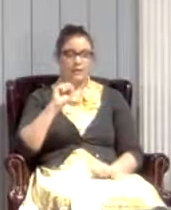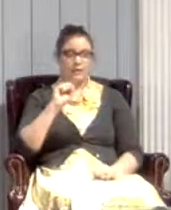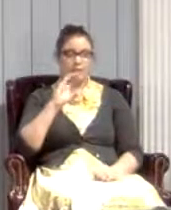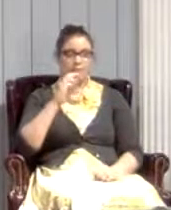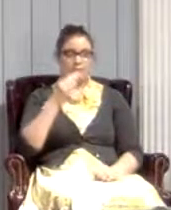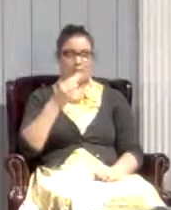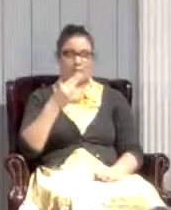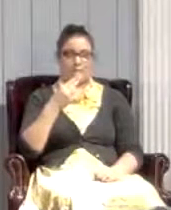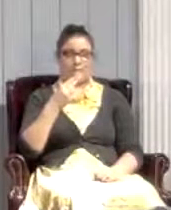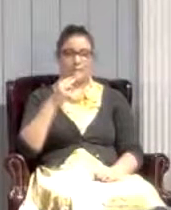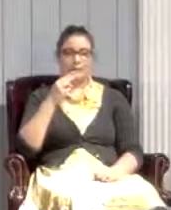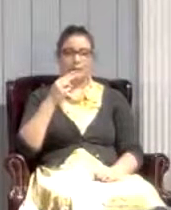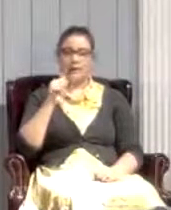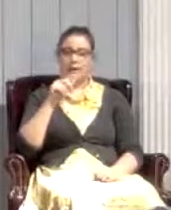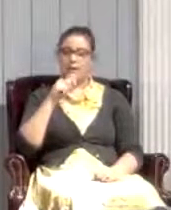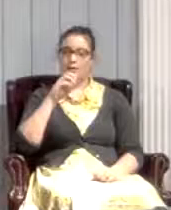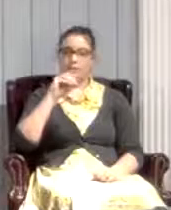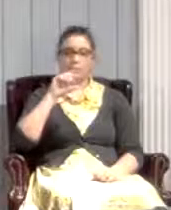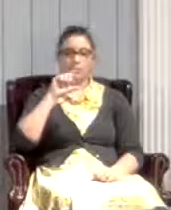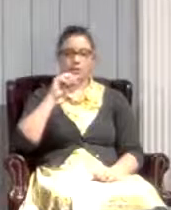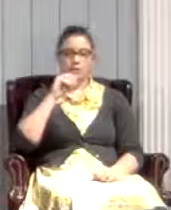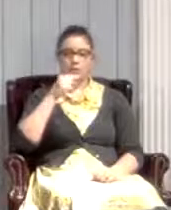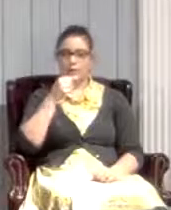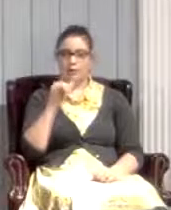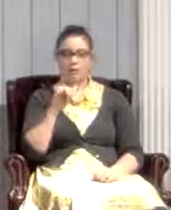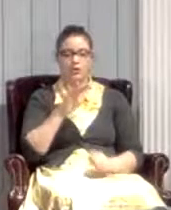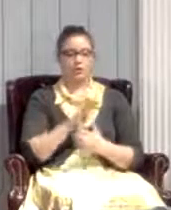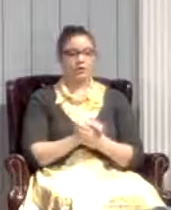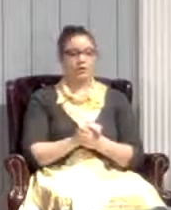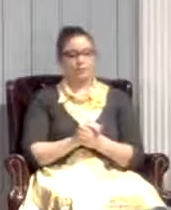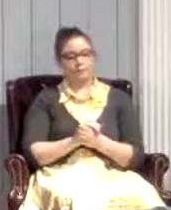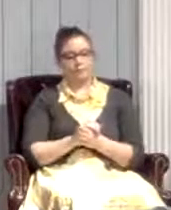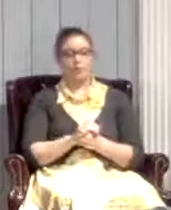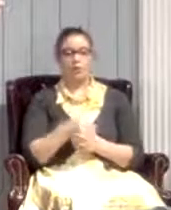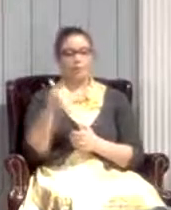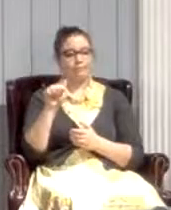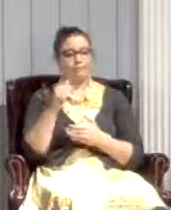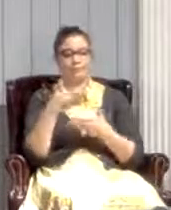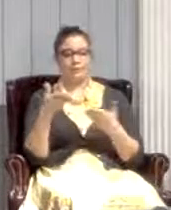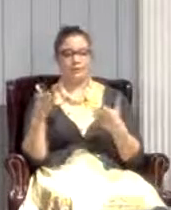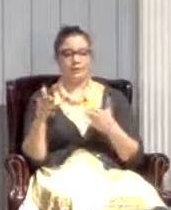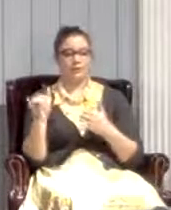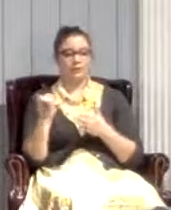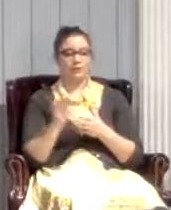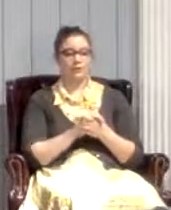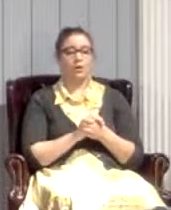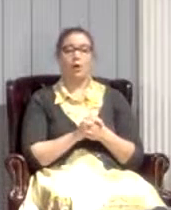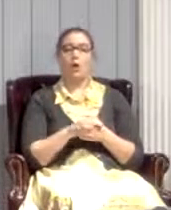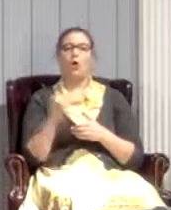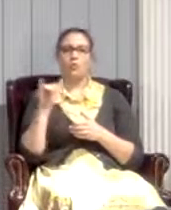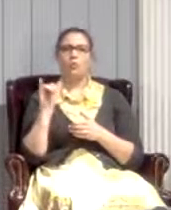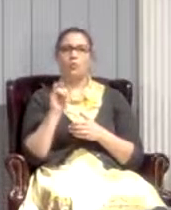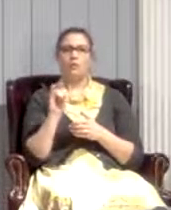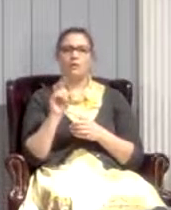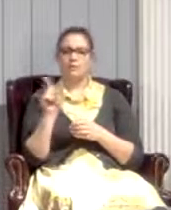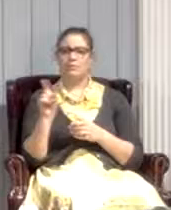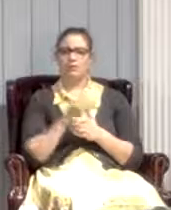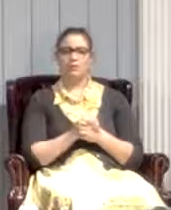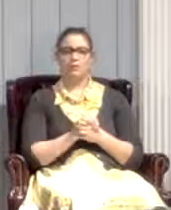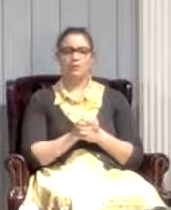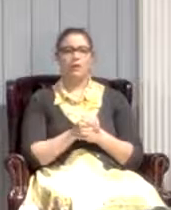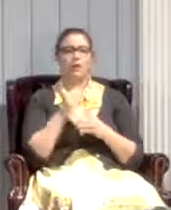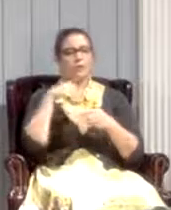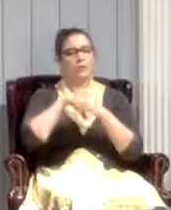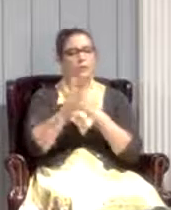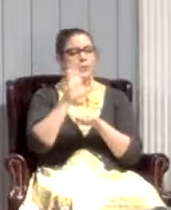about what a local church is. They don't believe those things. And so they come and say, well, we're Independent Baptists just like you. And we get into the church and they start going around talking to people about,